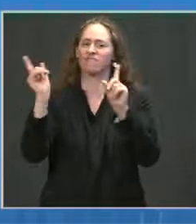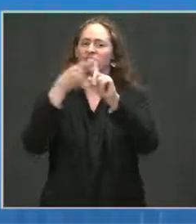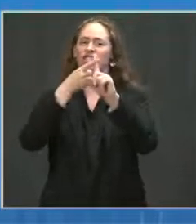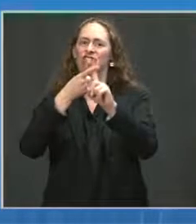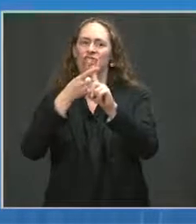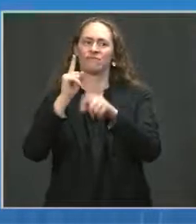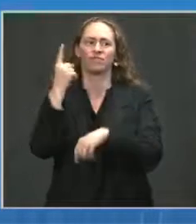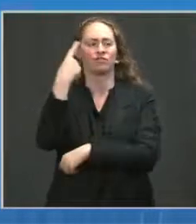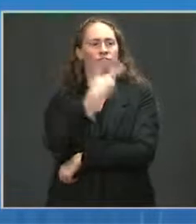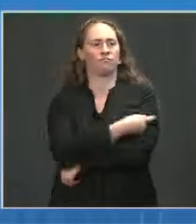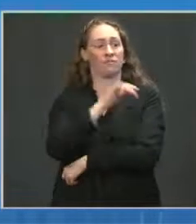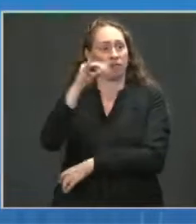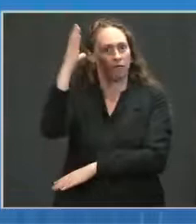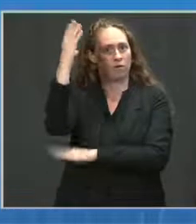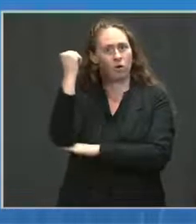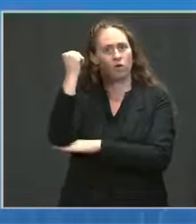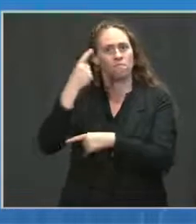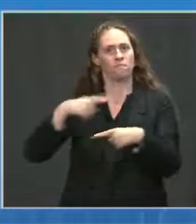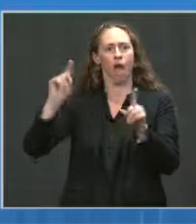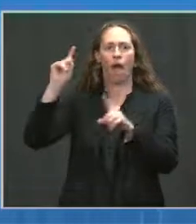7-day total since July 4th.